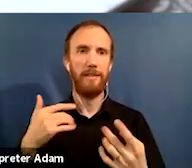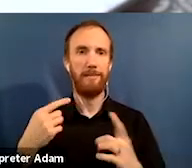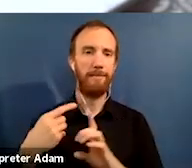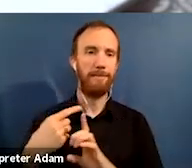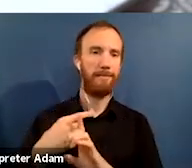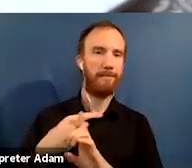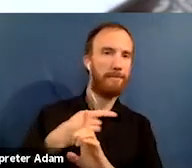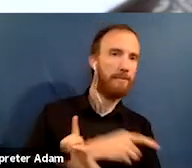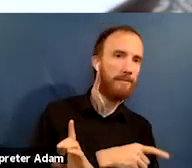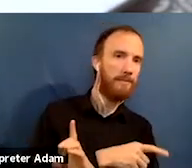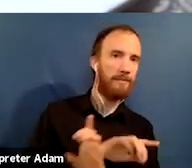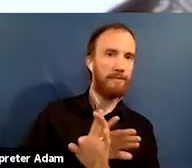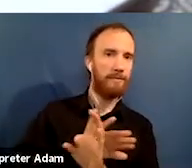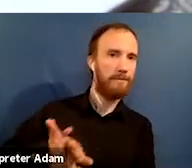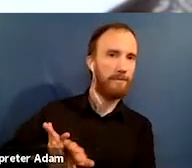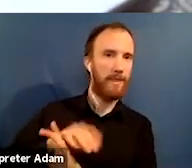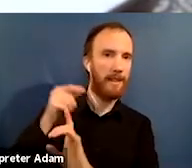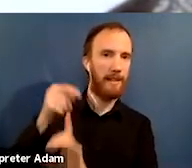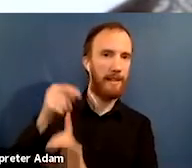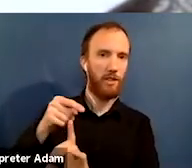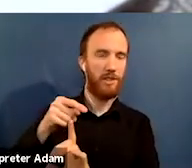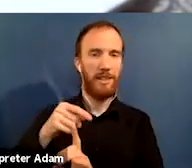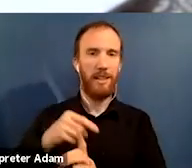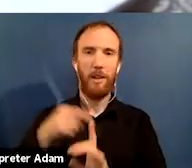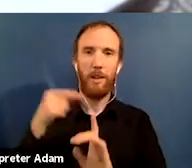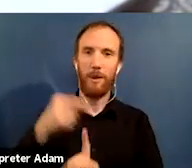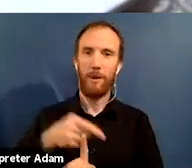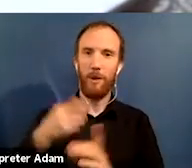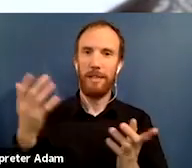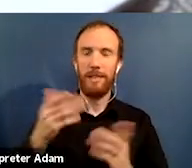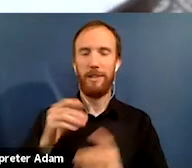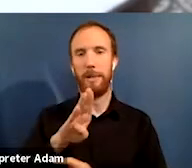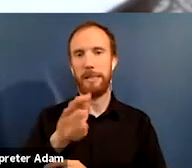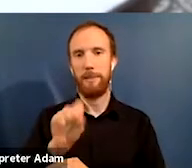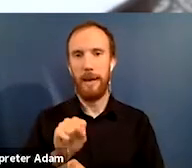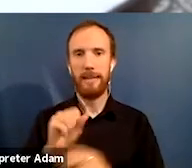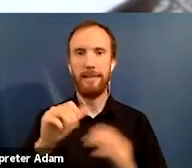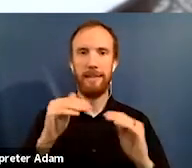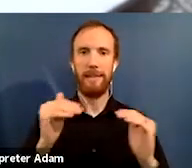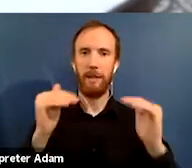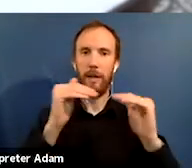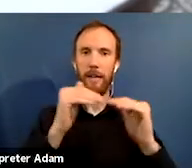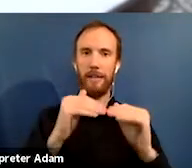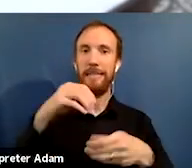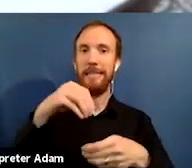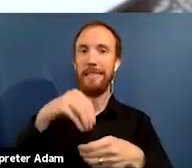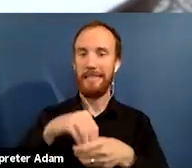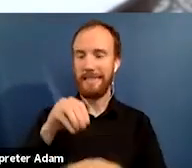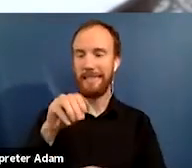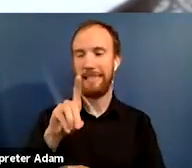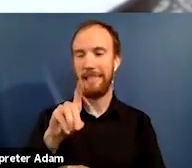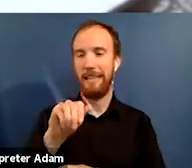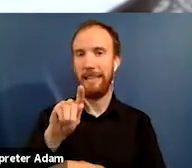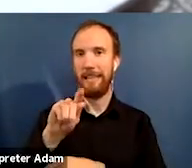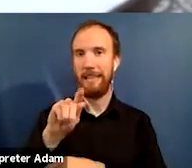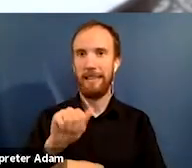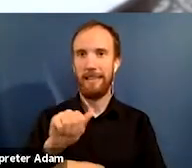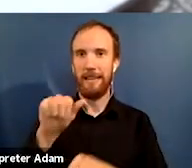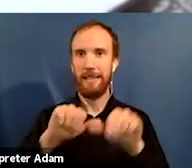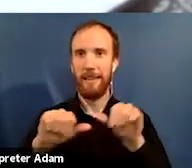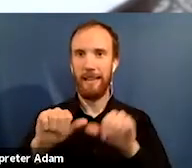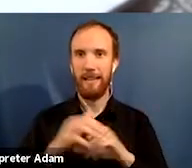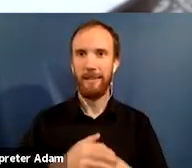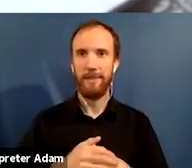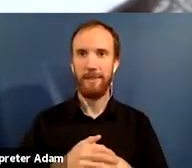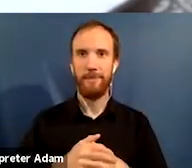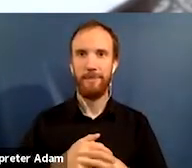this panel, which again is bias and equity within data science. I think I've sort of spurred some questions that are, bias and